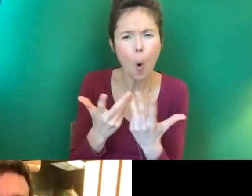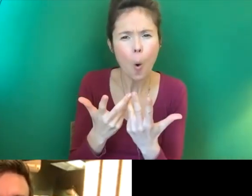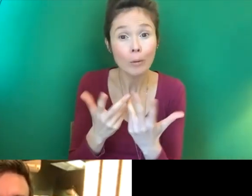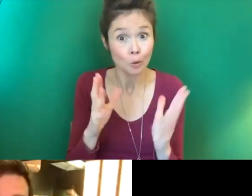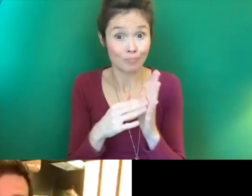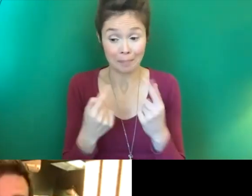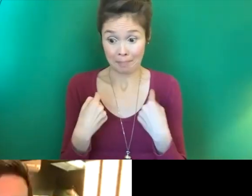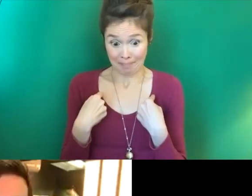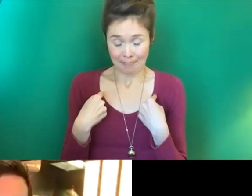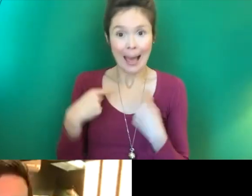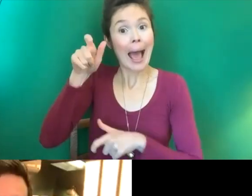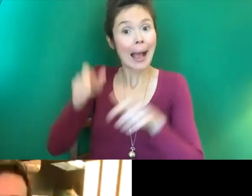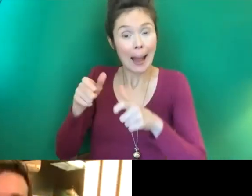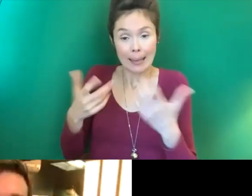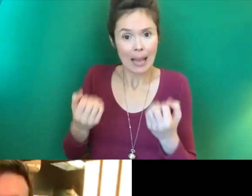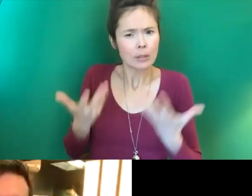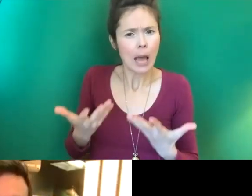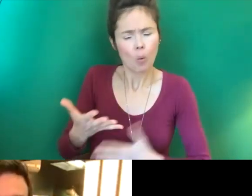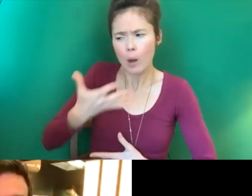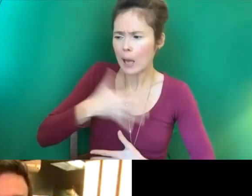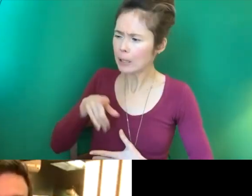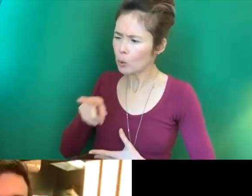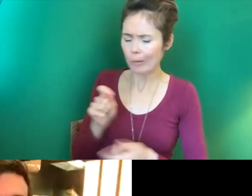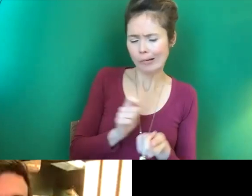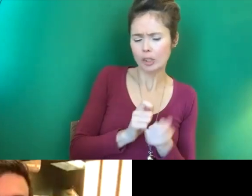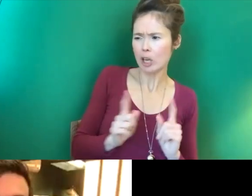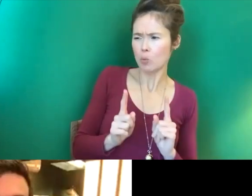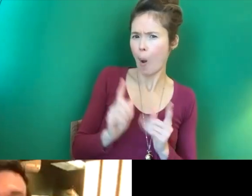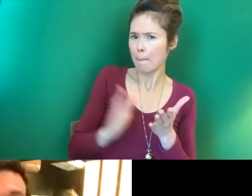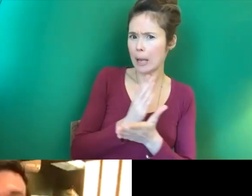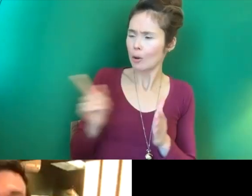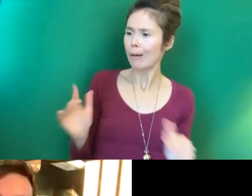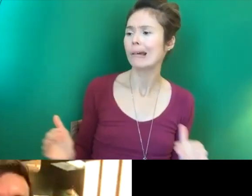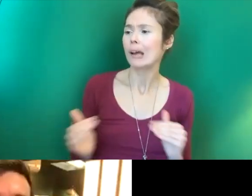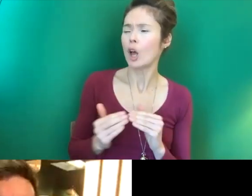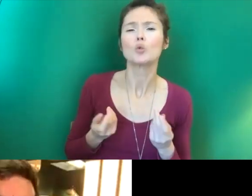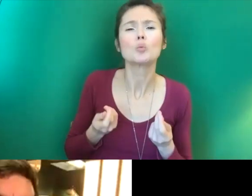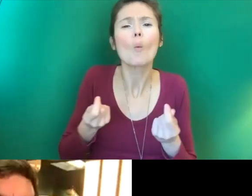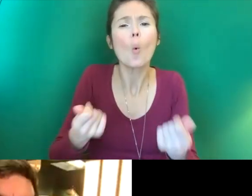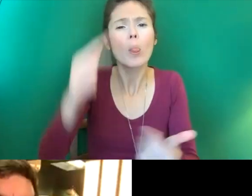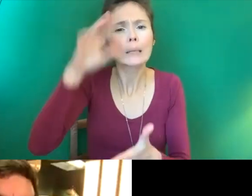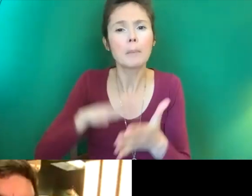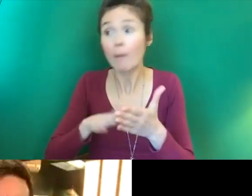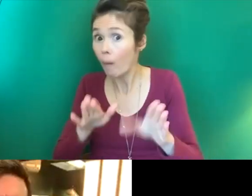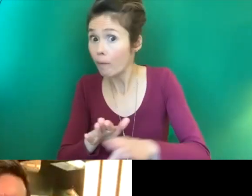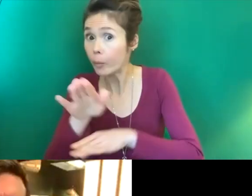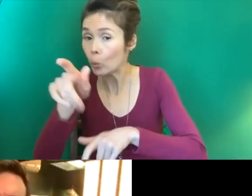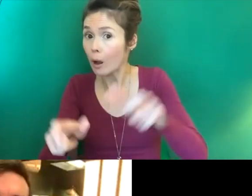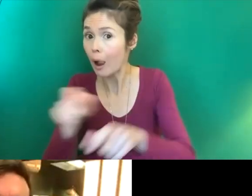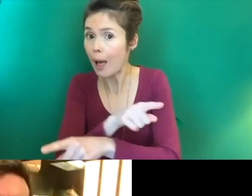keen can access, what are the small changes that we could make to mean that will happen? And much of that actually comes